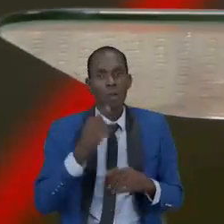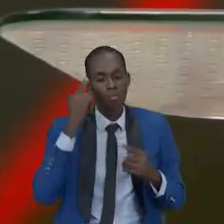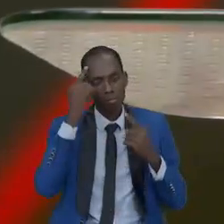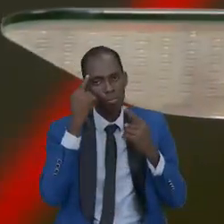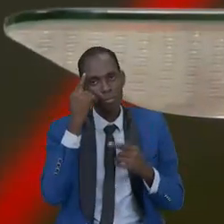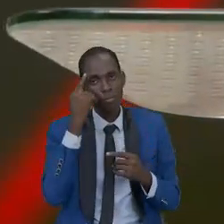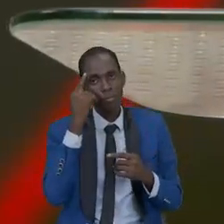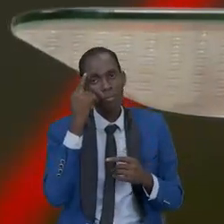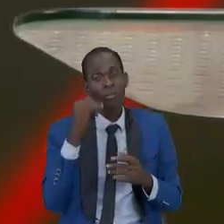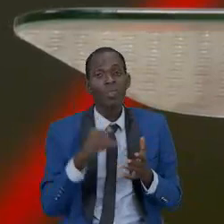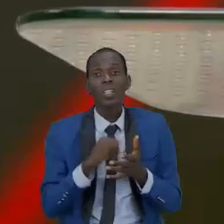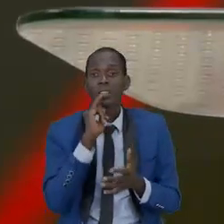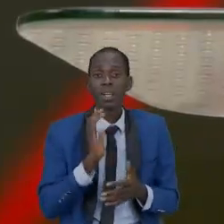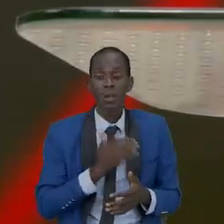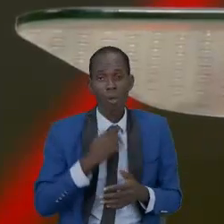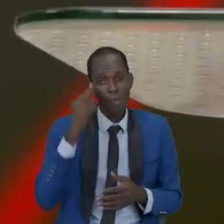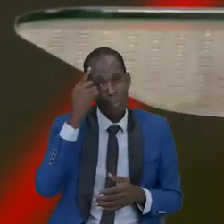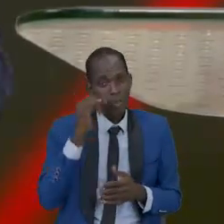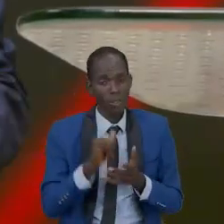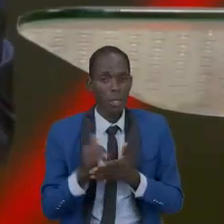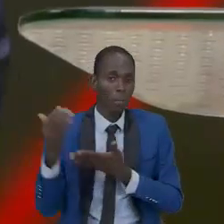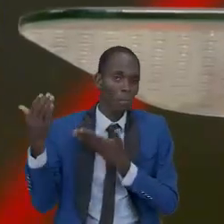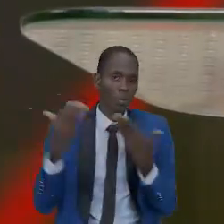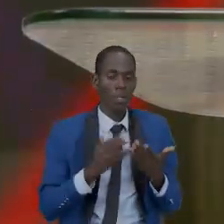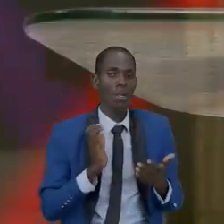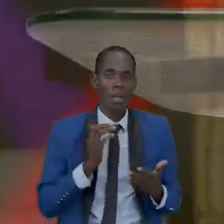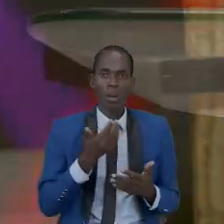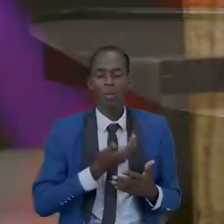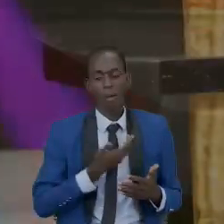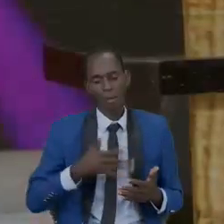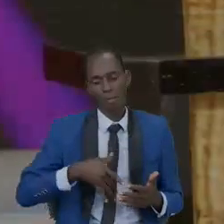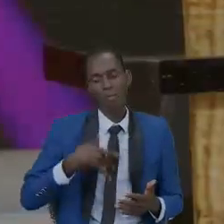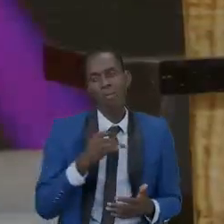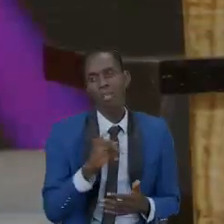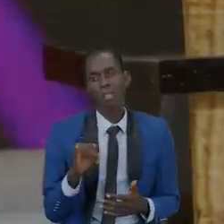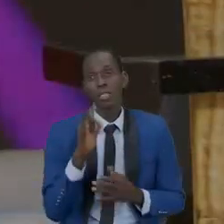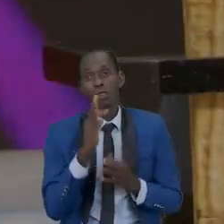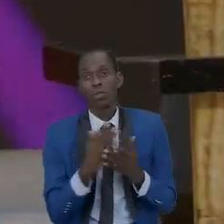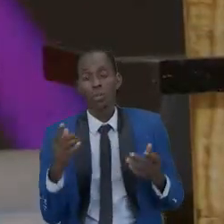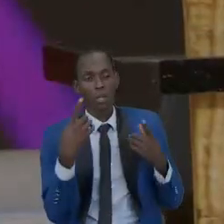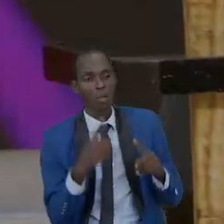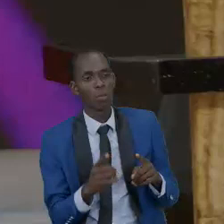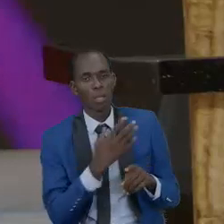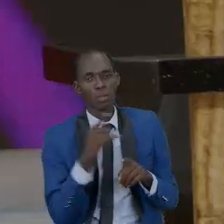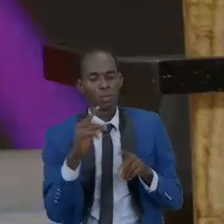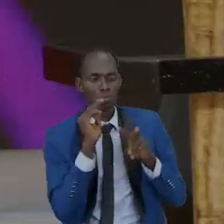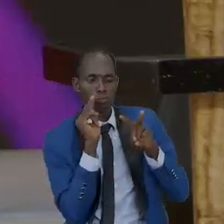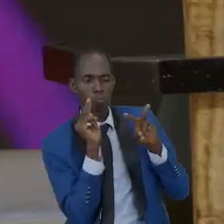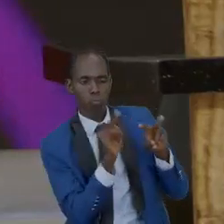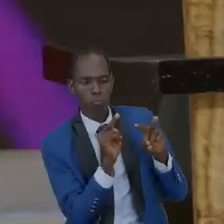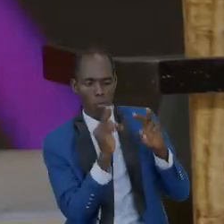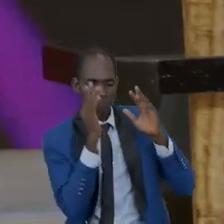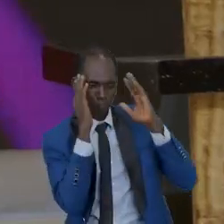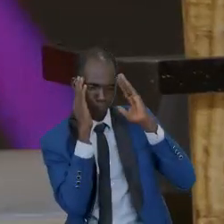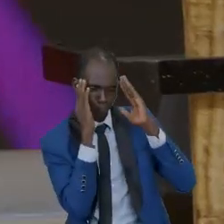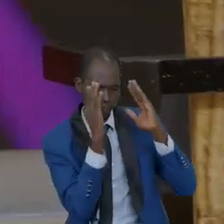brings our emotion. If something is happening and you look at it, you focus on it, you don't focus